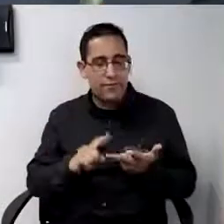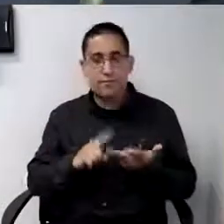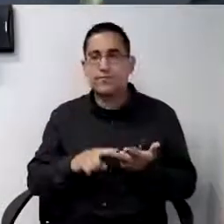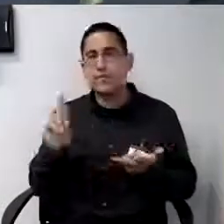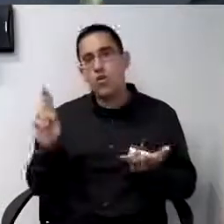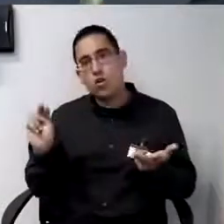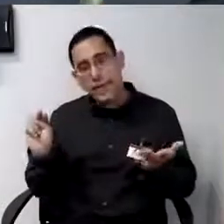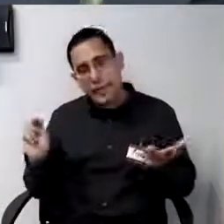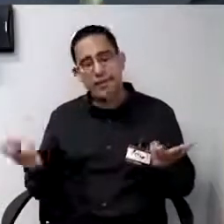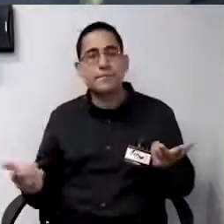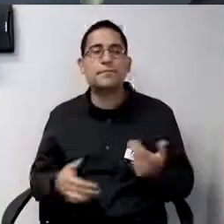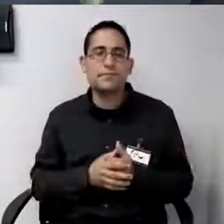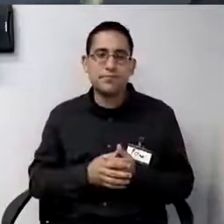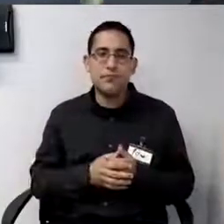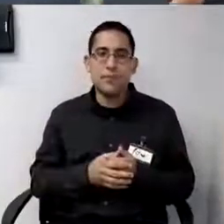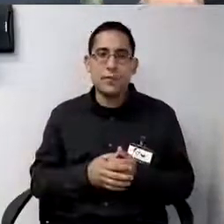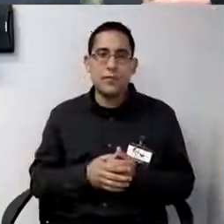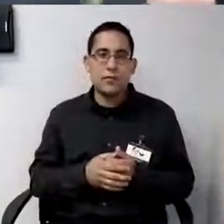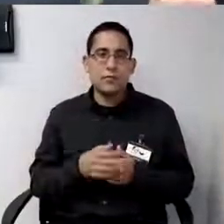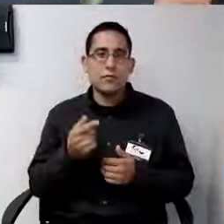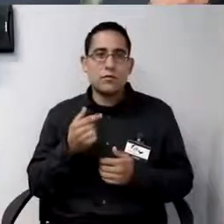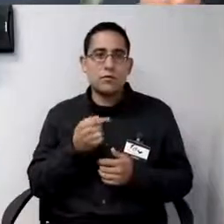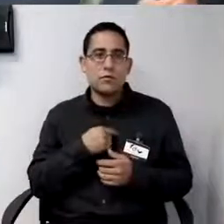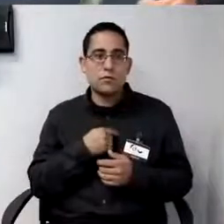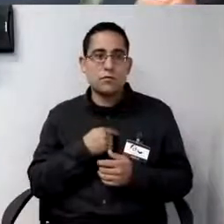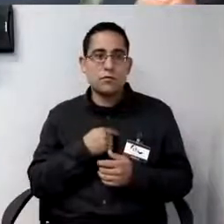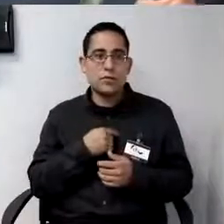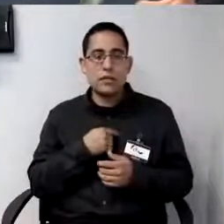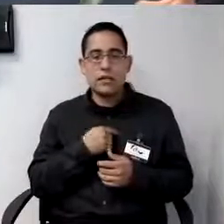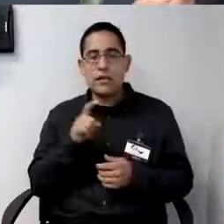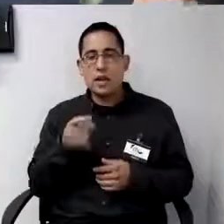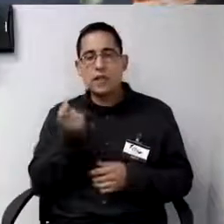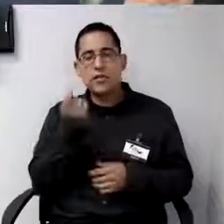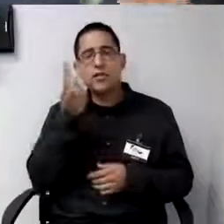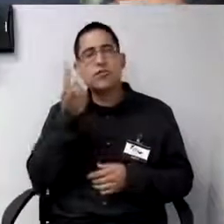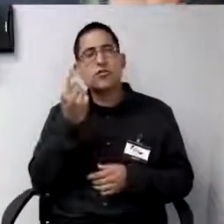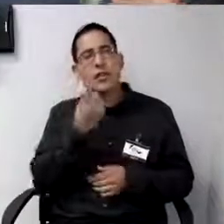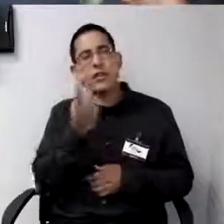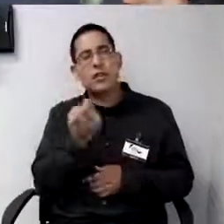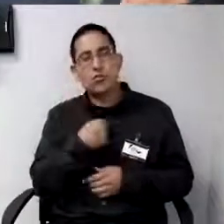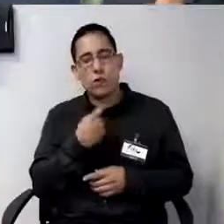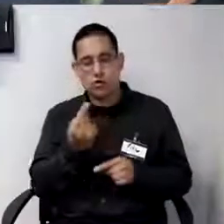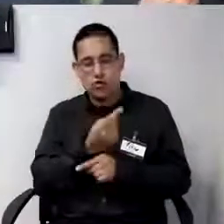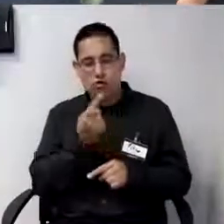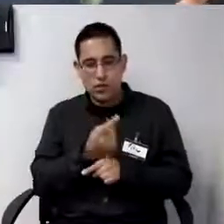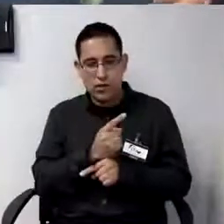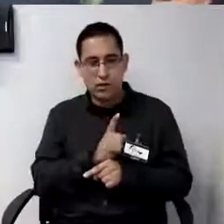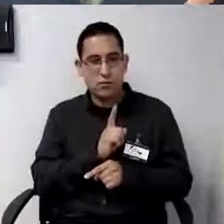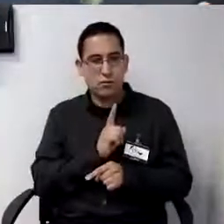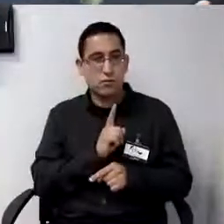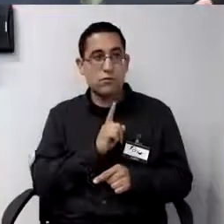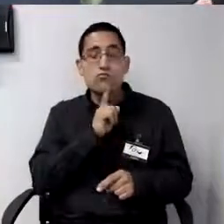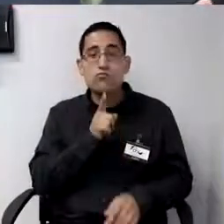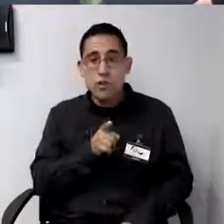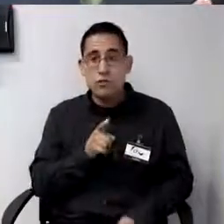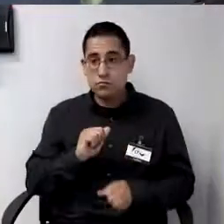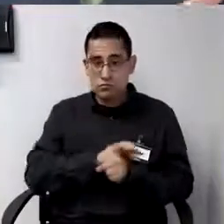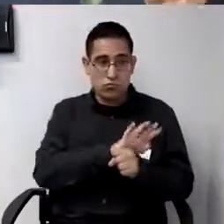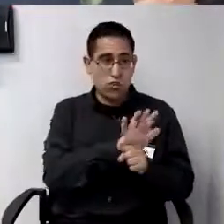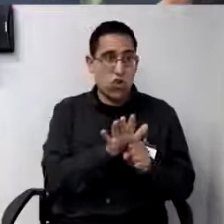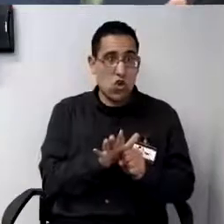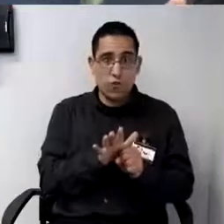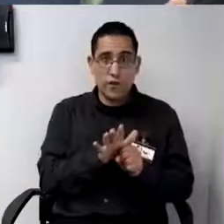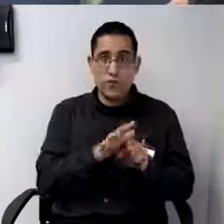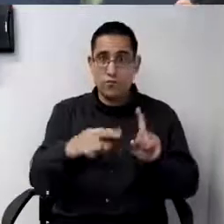if I understand the question correctly, we certainly don't put COVID positive patients